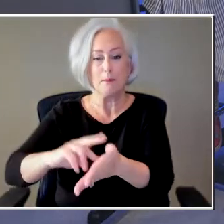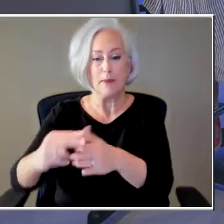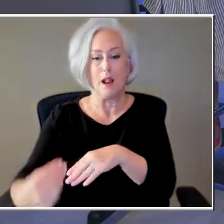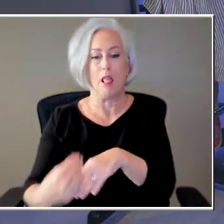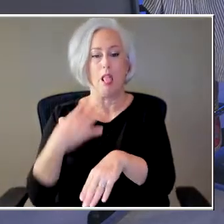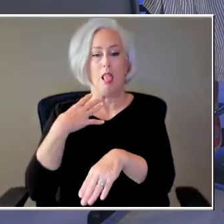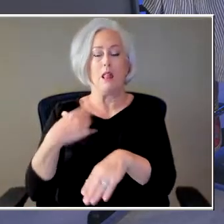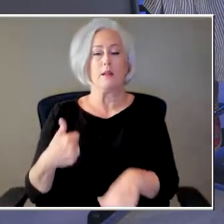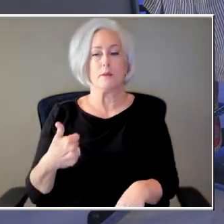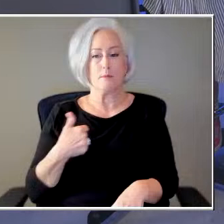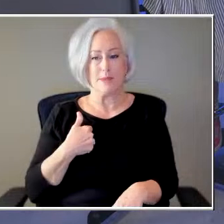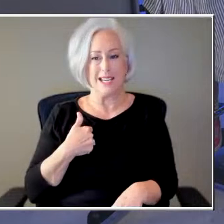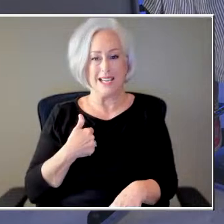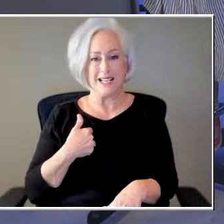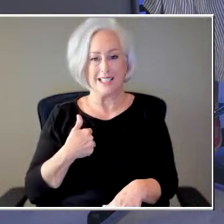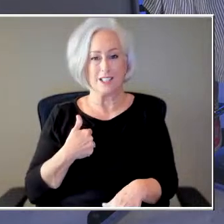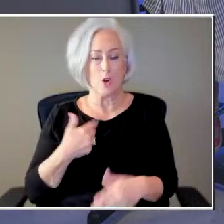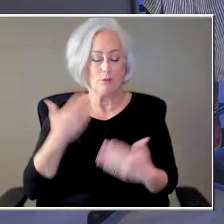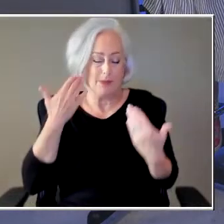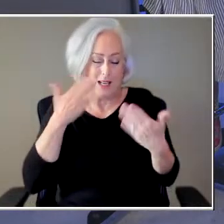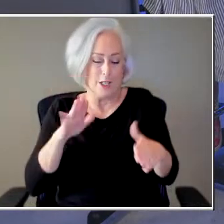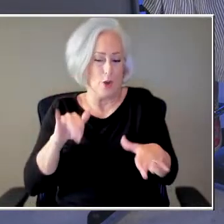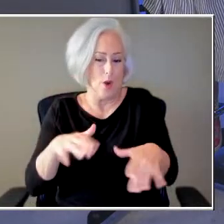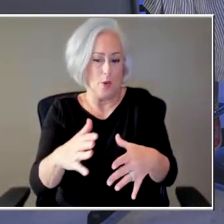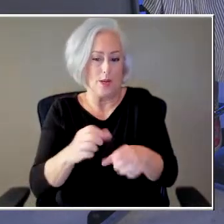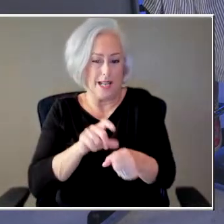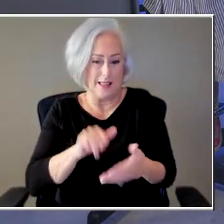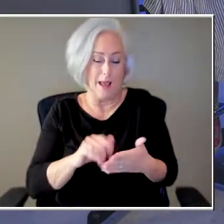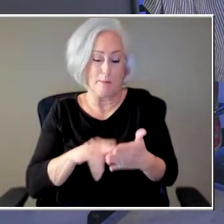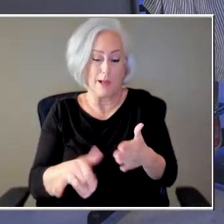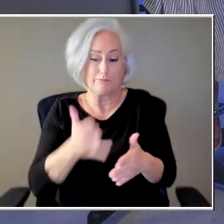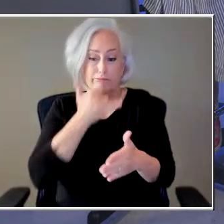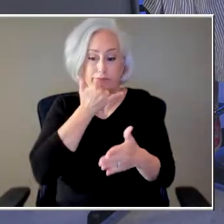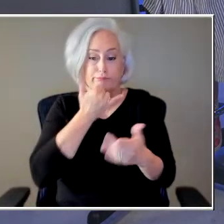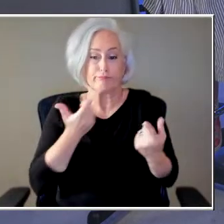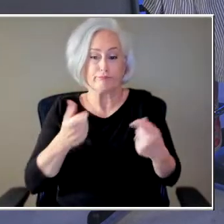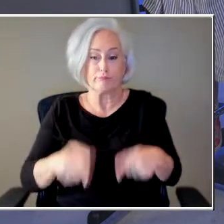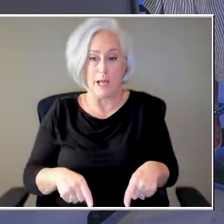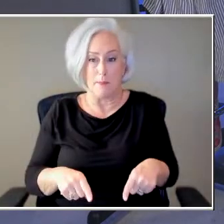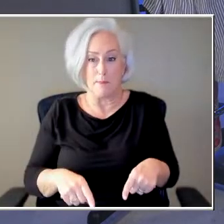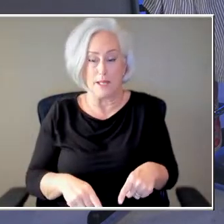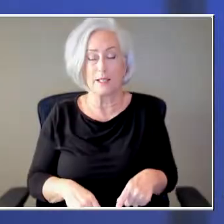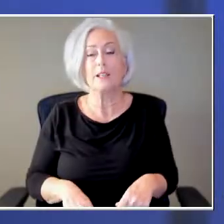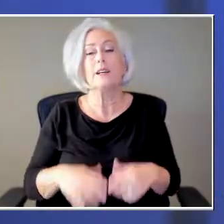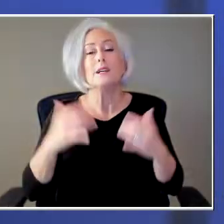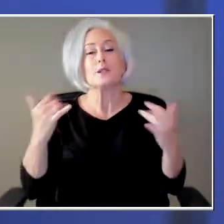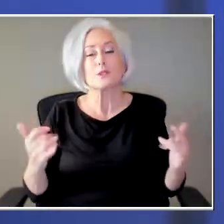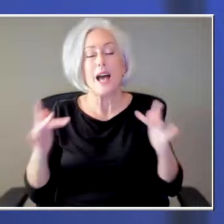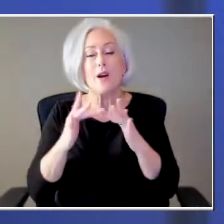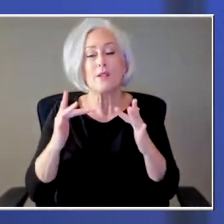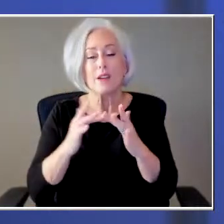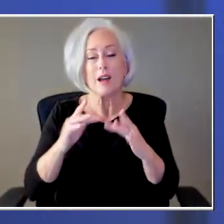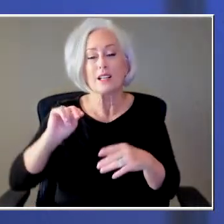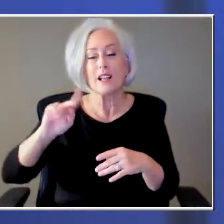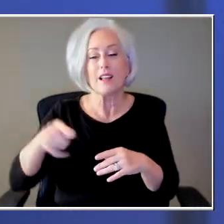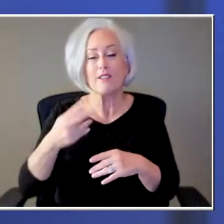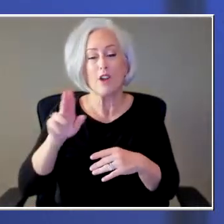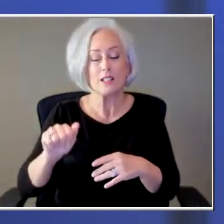your nephrologist to get his explanation of CMV and what it means for transplant patients. CMV actually stands